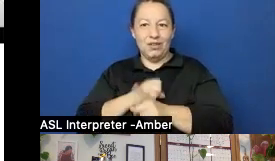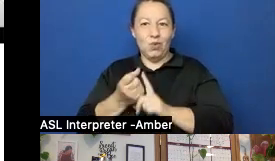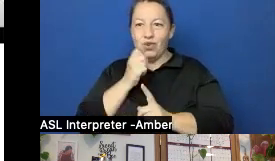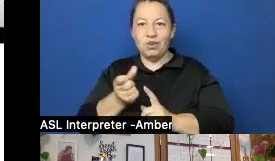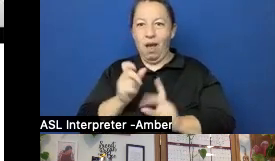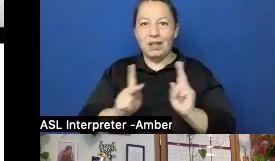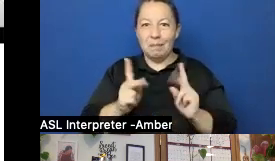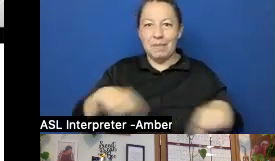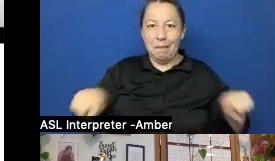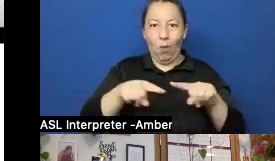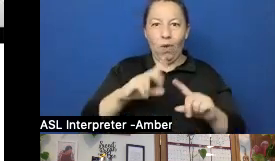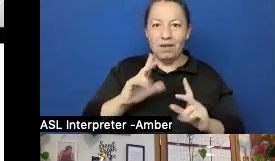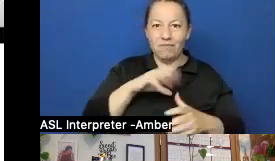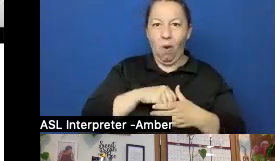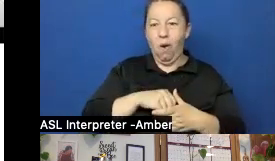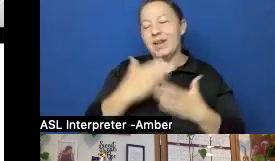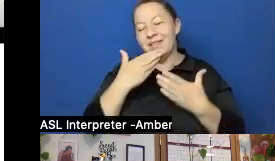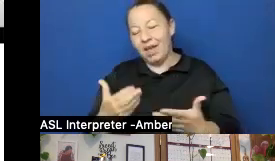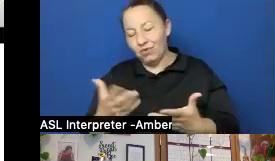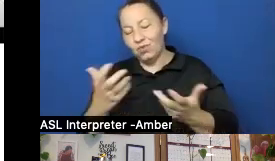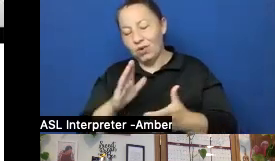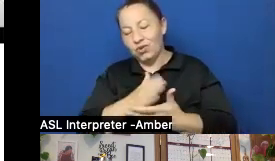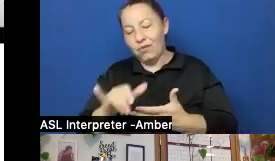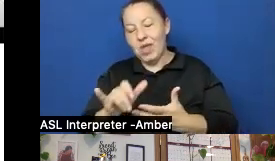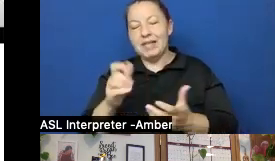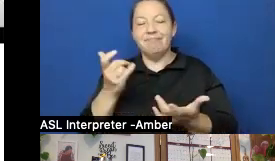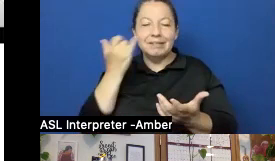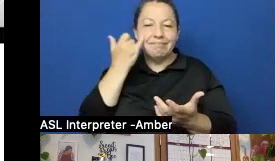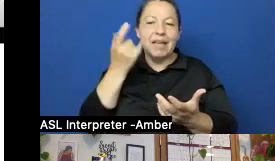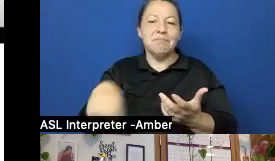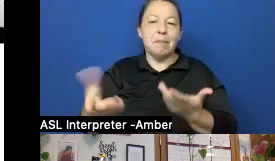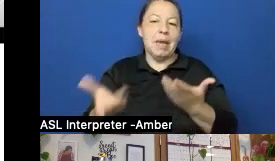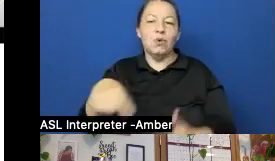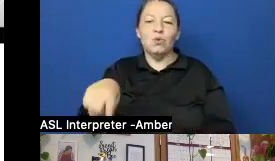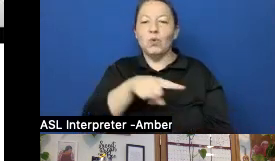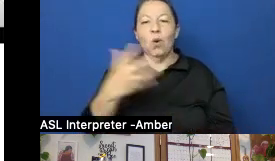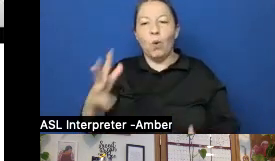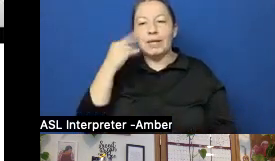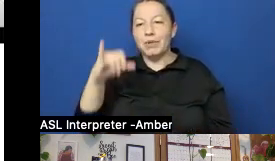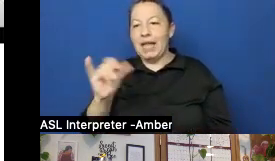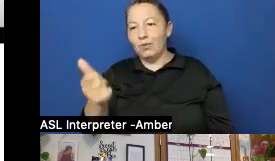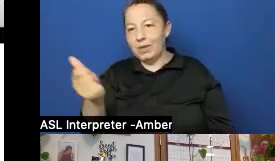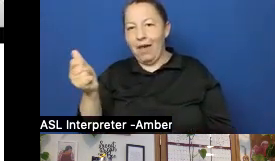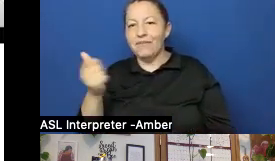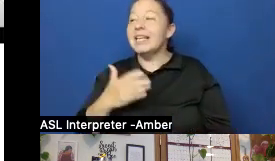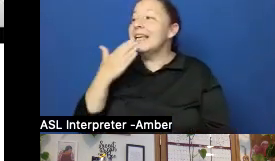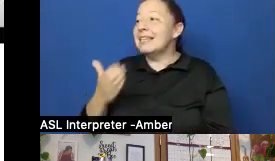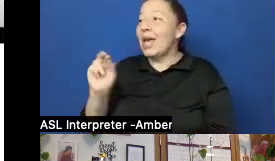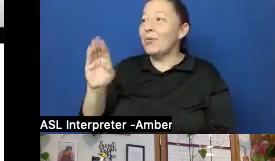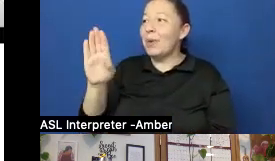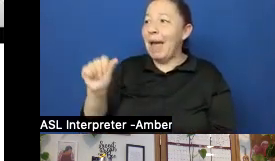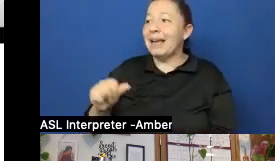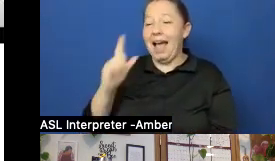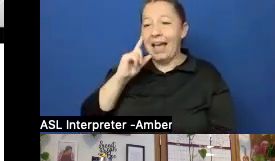I just wanted to share that in case anyone else has gone through the same thing. Thank you so much, Rebecca. I think it is in